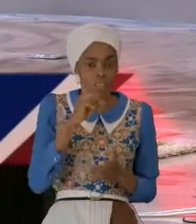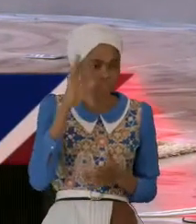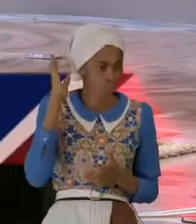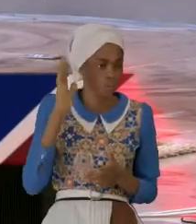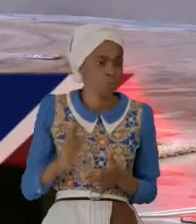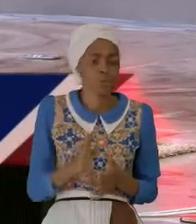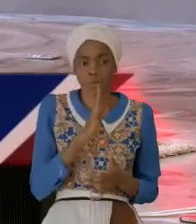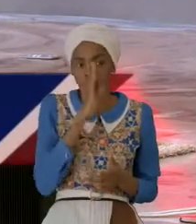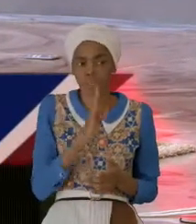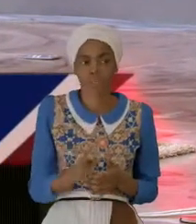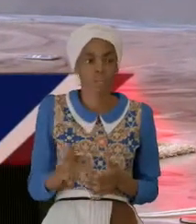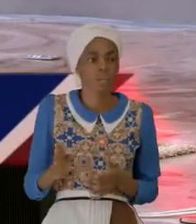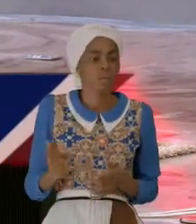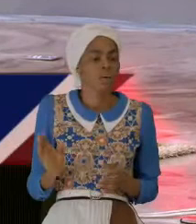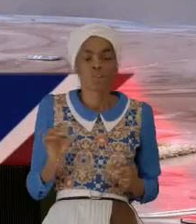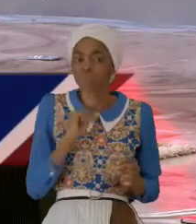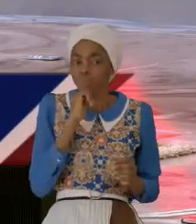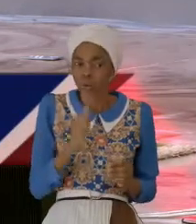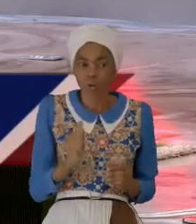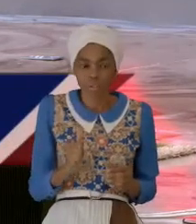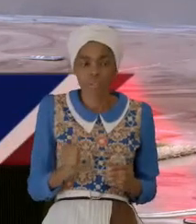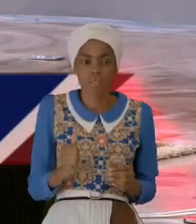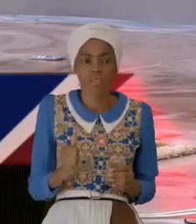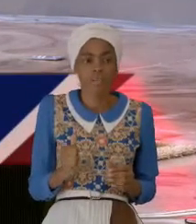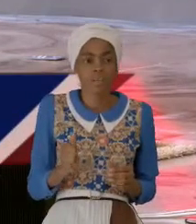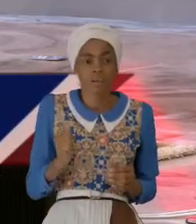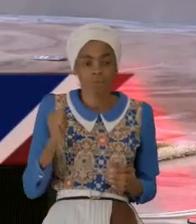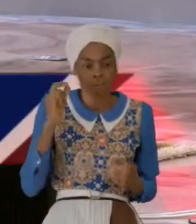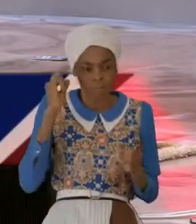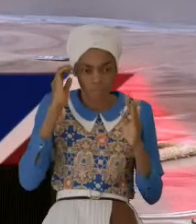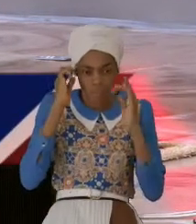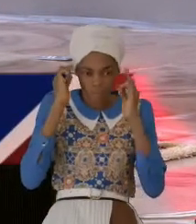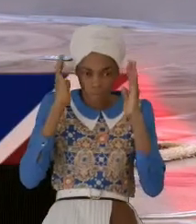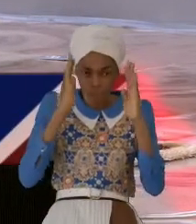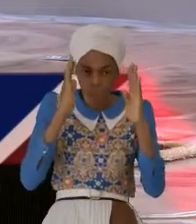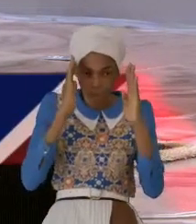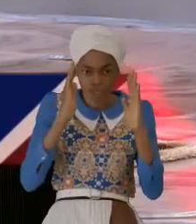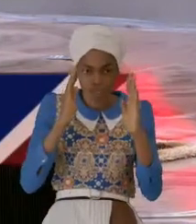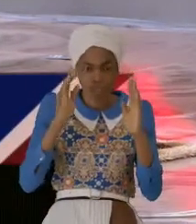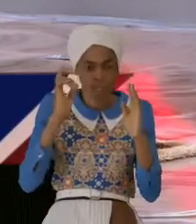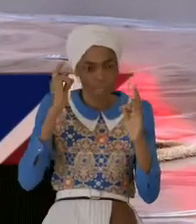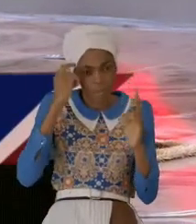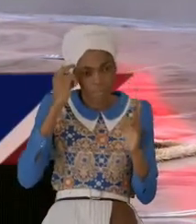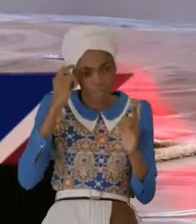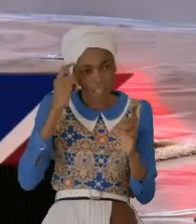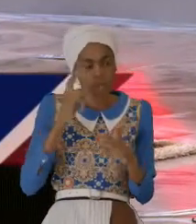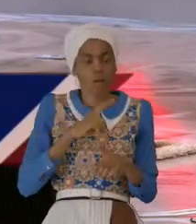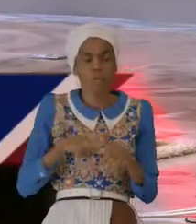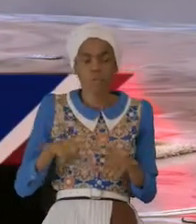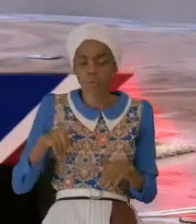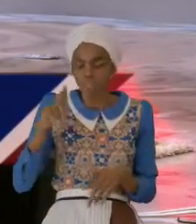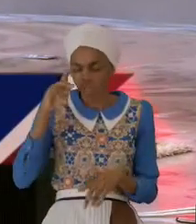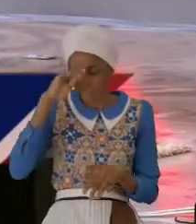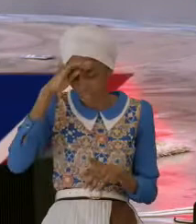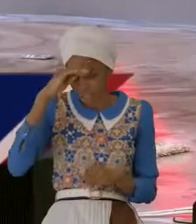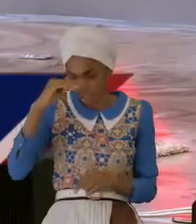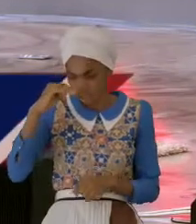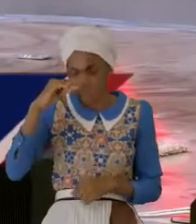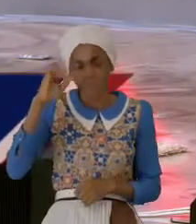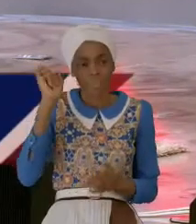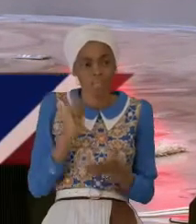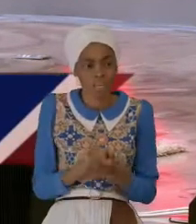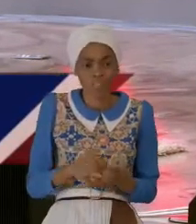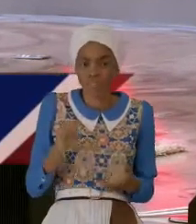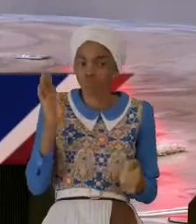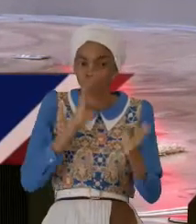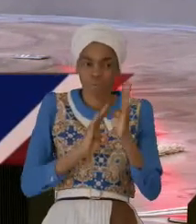known otherwise minded but he that troubles you were